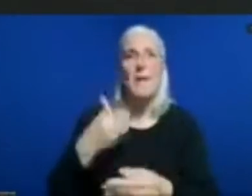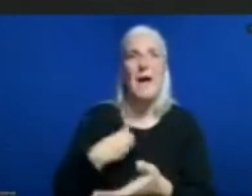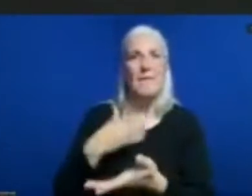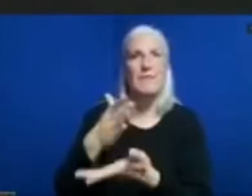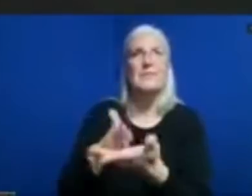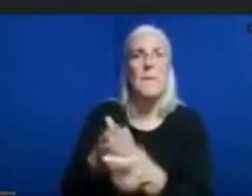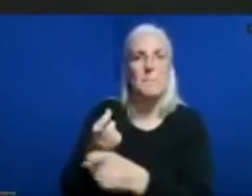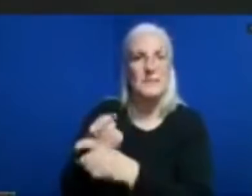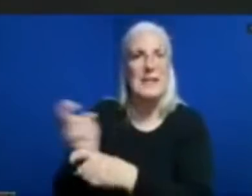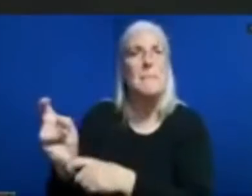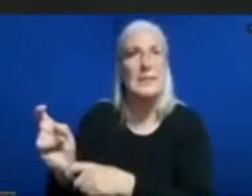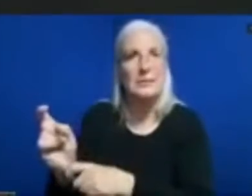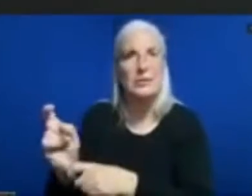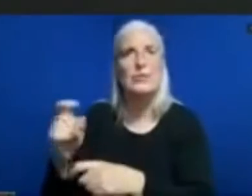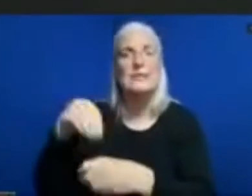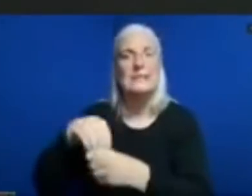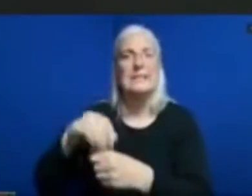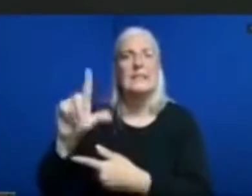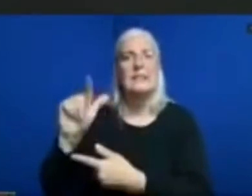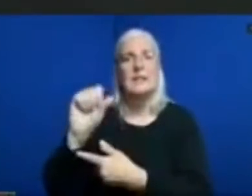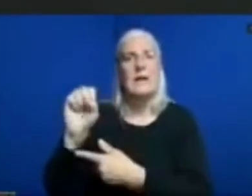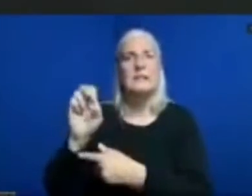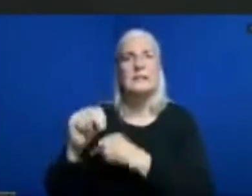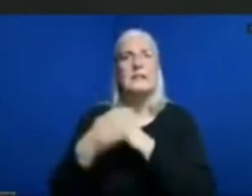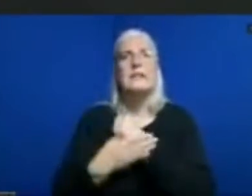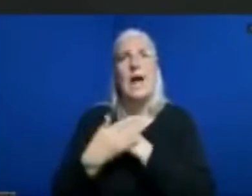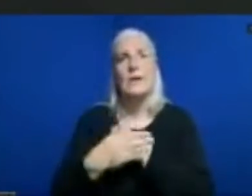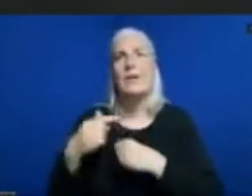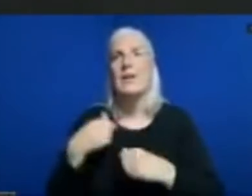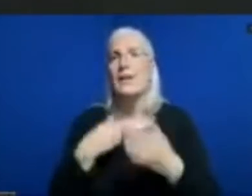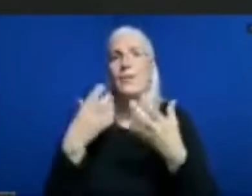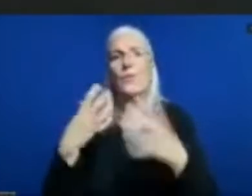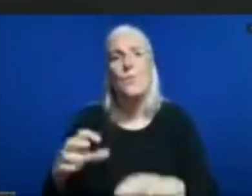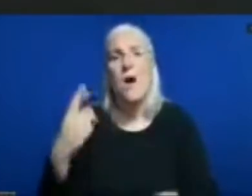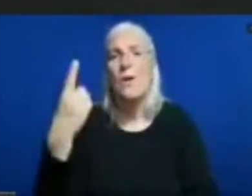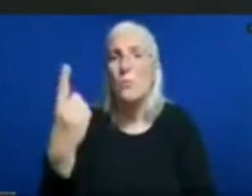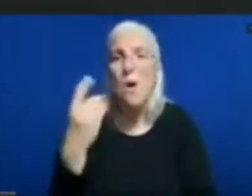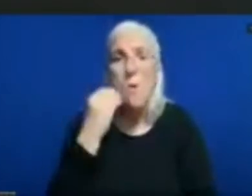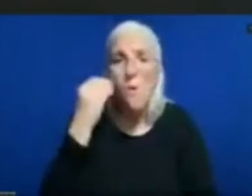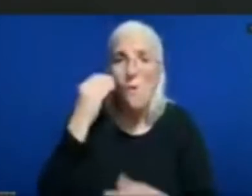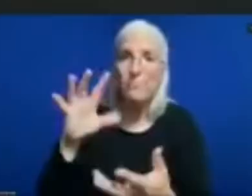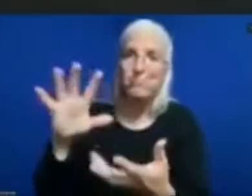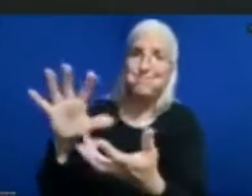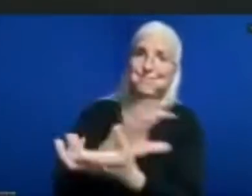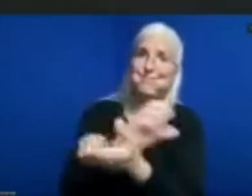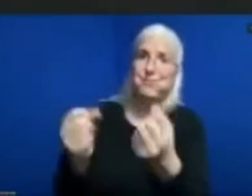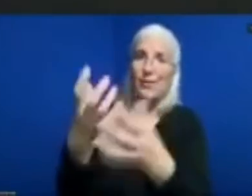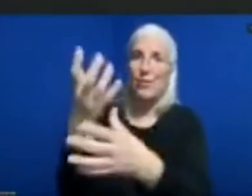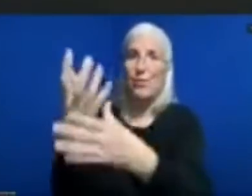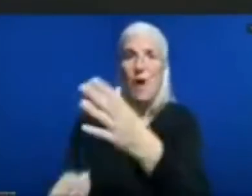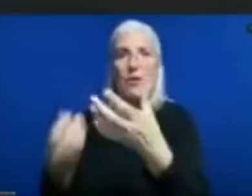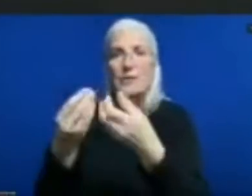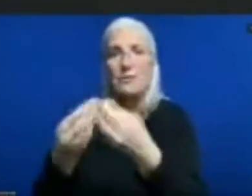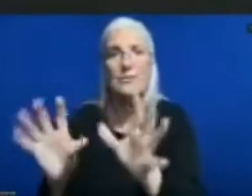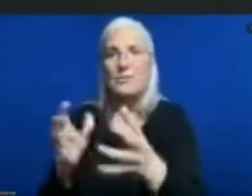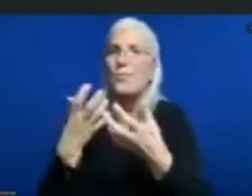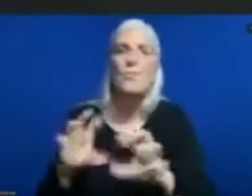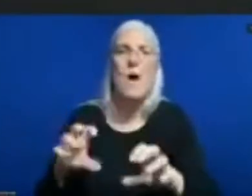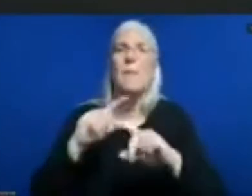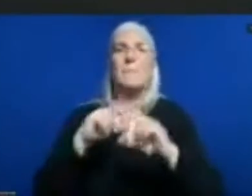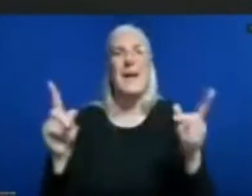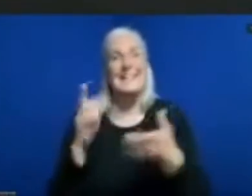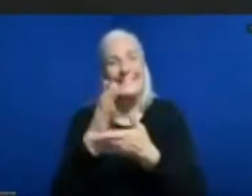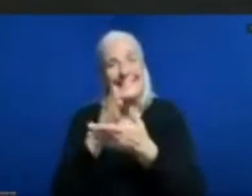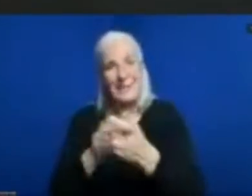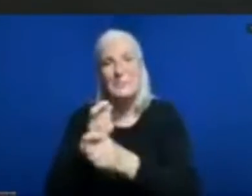too many. I feel for all those that have lost their homes. And I promise you that I'll do everything I can to